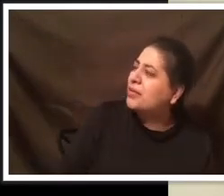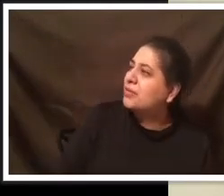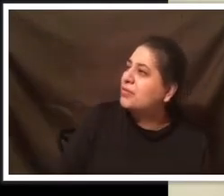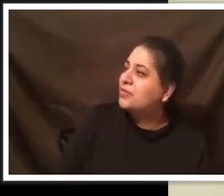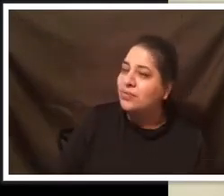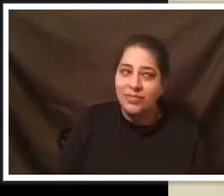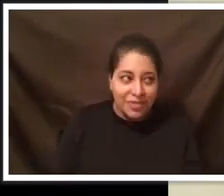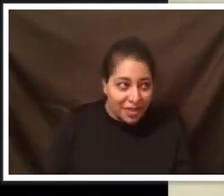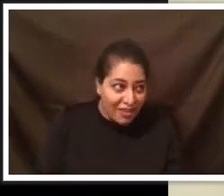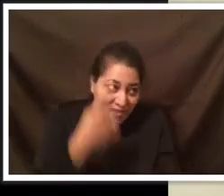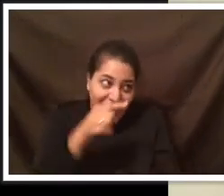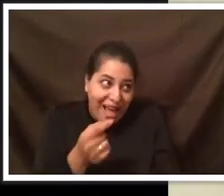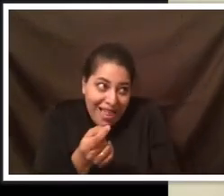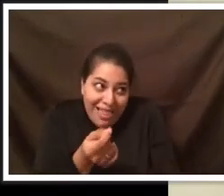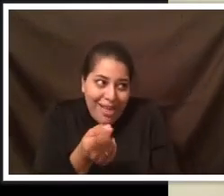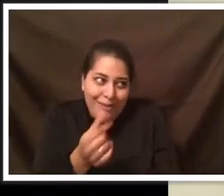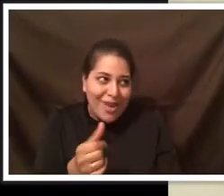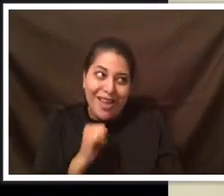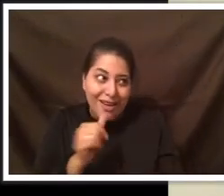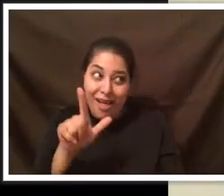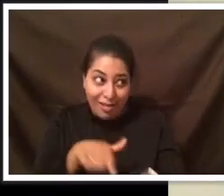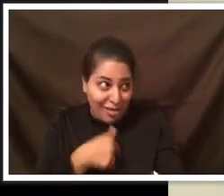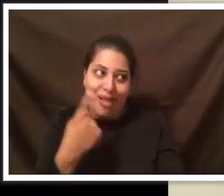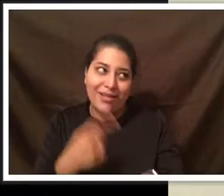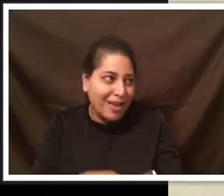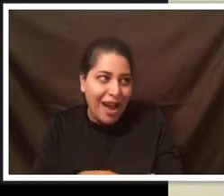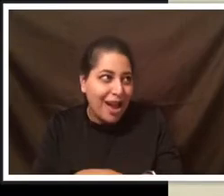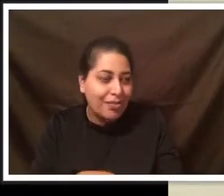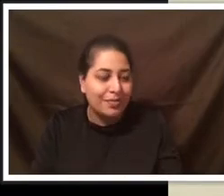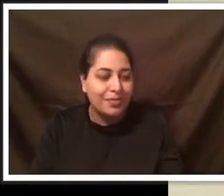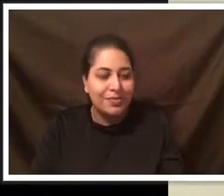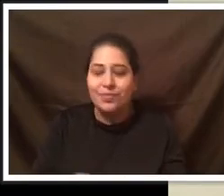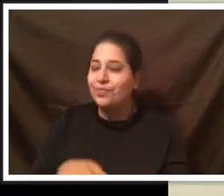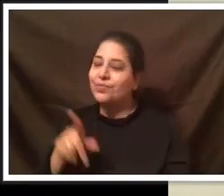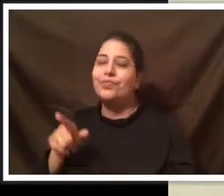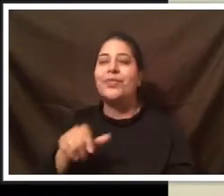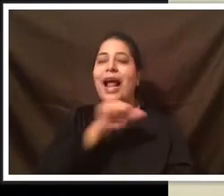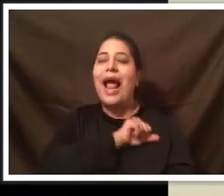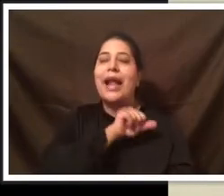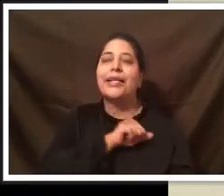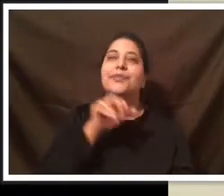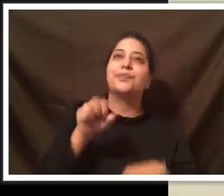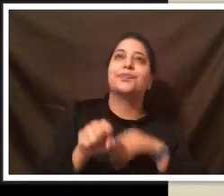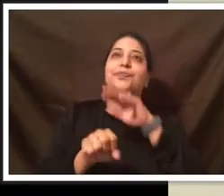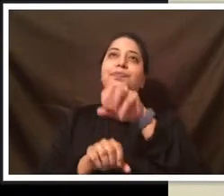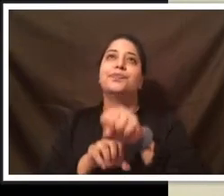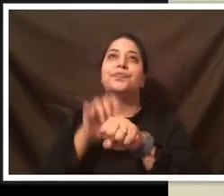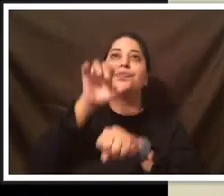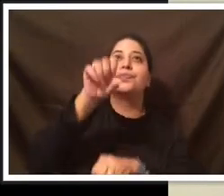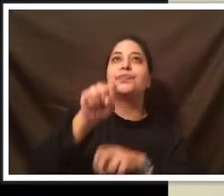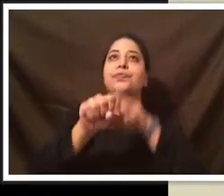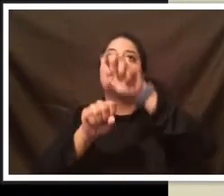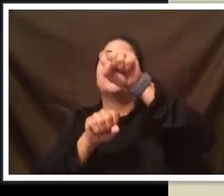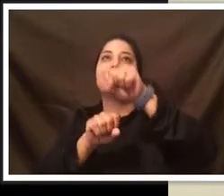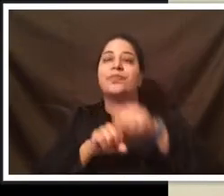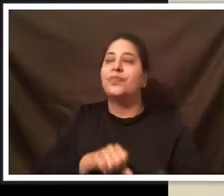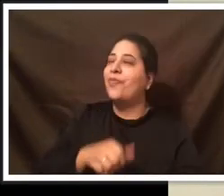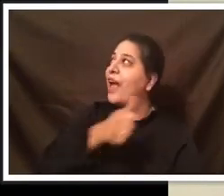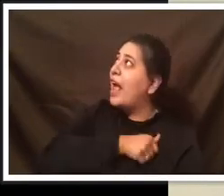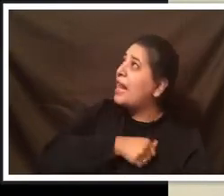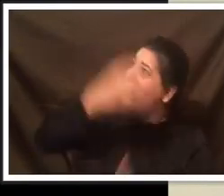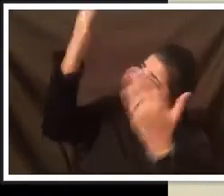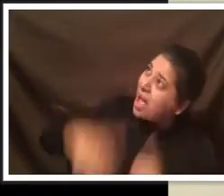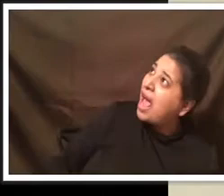a teeny minute, said Annie. She started up the ladder. Annie, come back! She kept